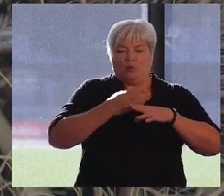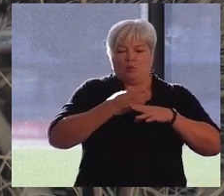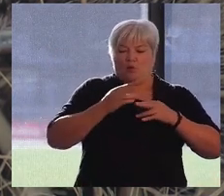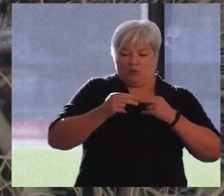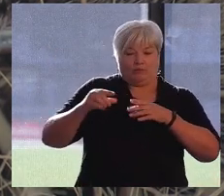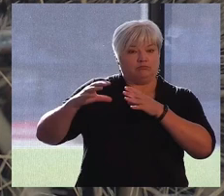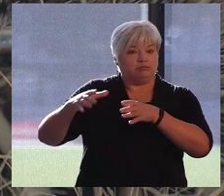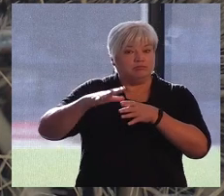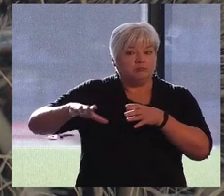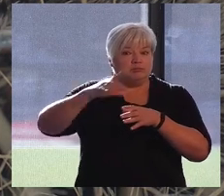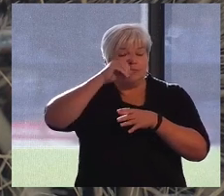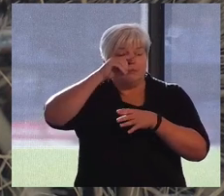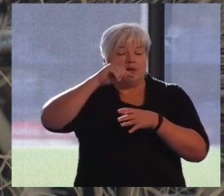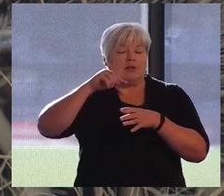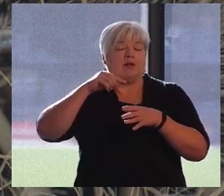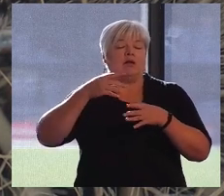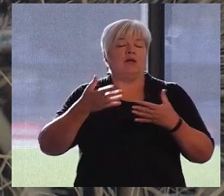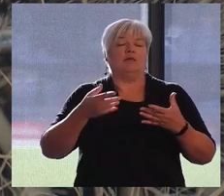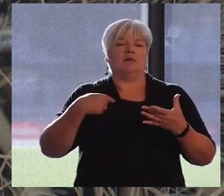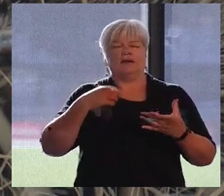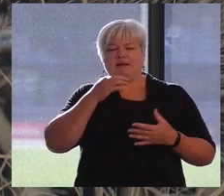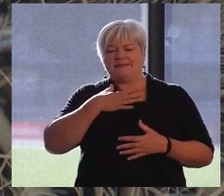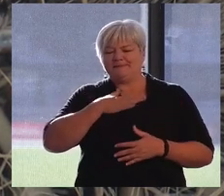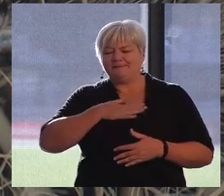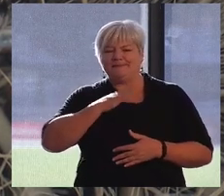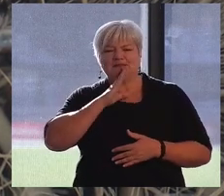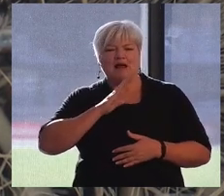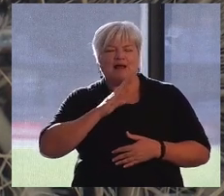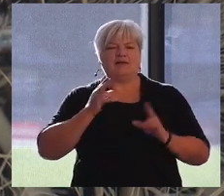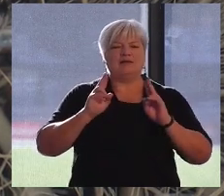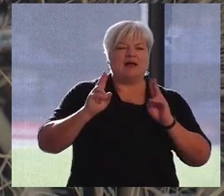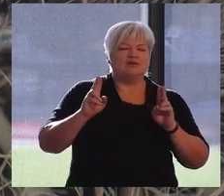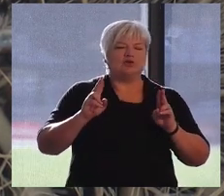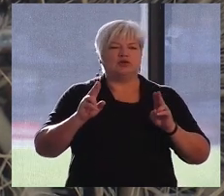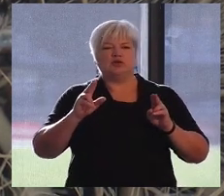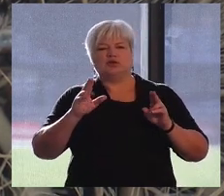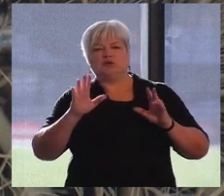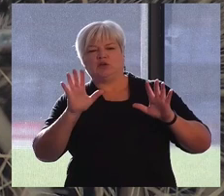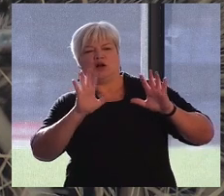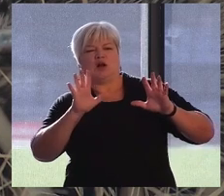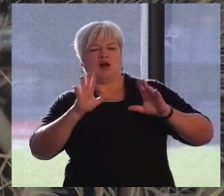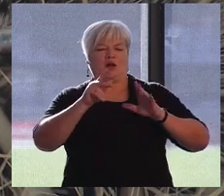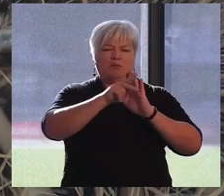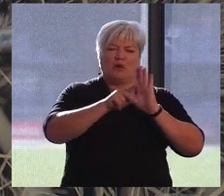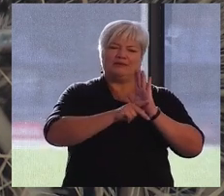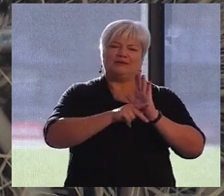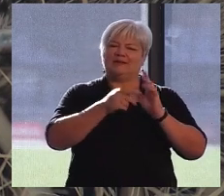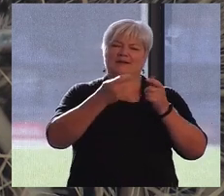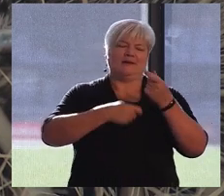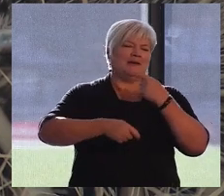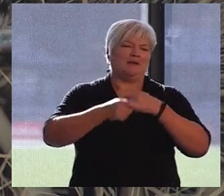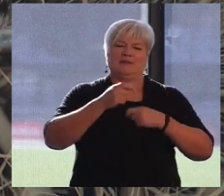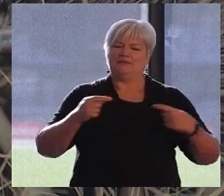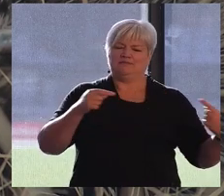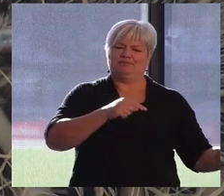you know, it's such a shame that nature and climate policy have become a political football in Australia, and it doesn't have to be that way, and we